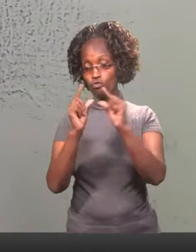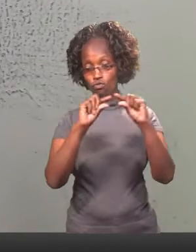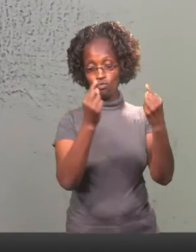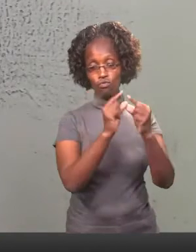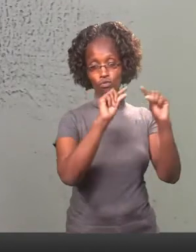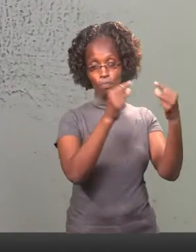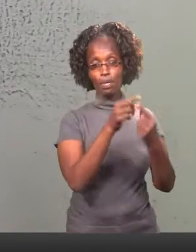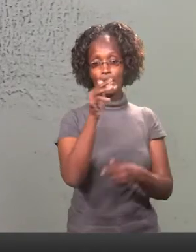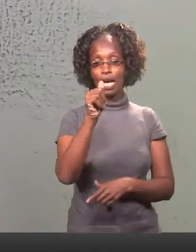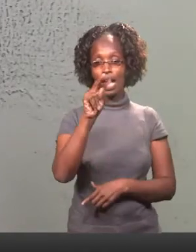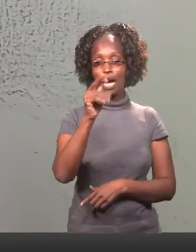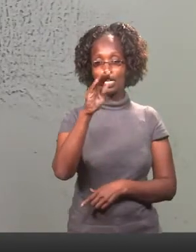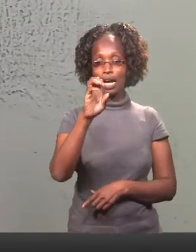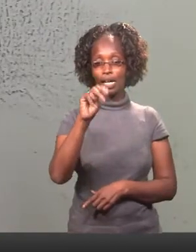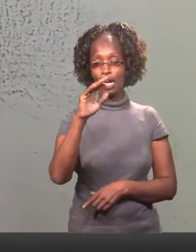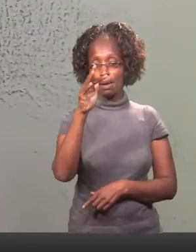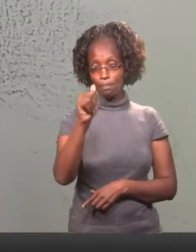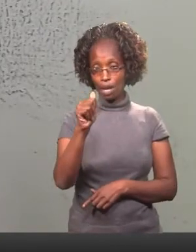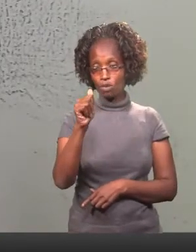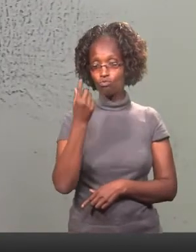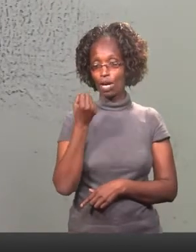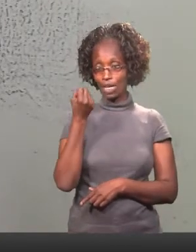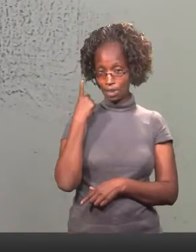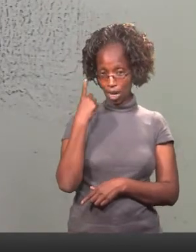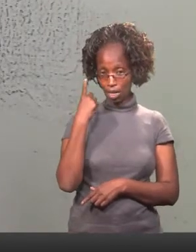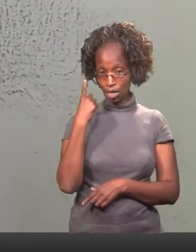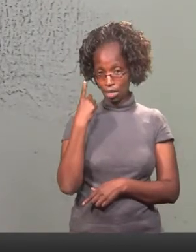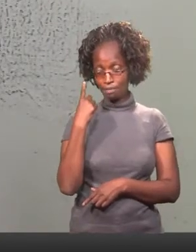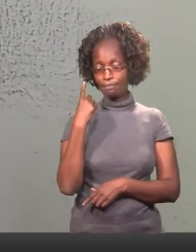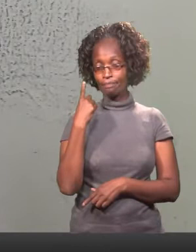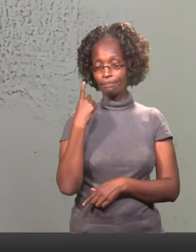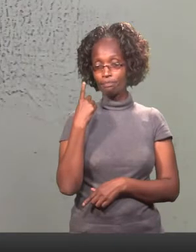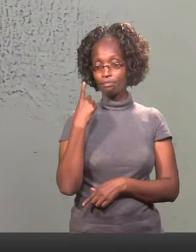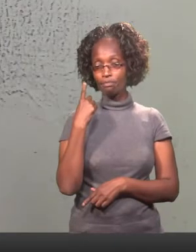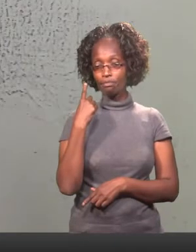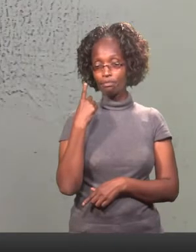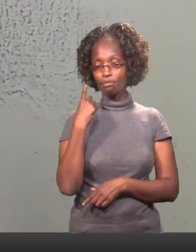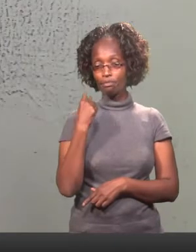find and easy to understand and easy to guide you what are the most likely